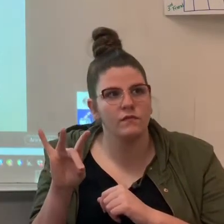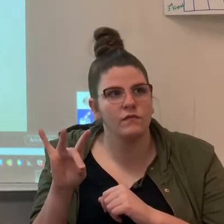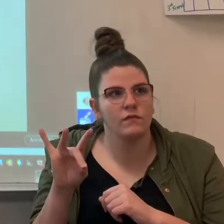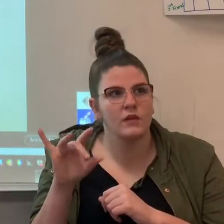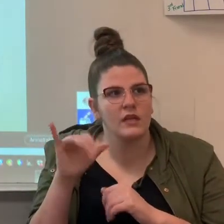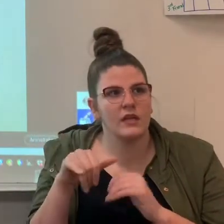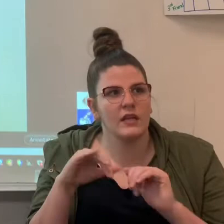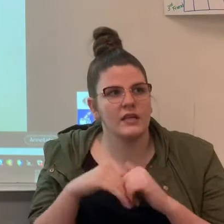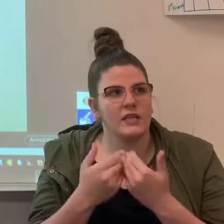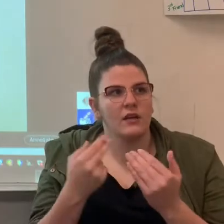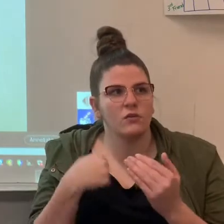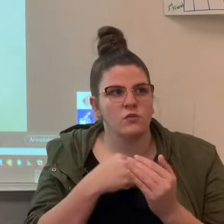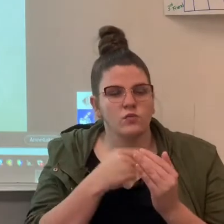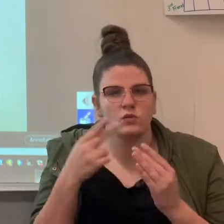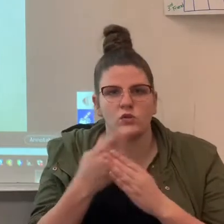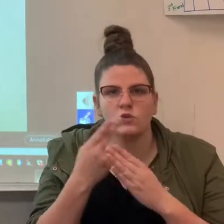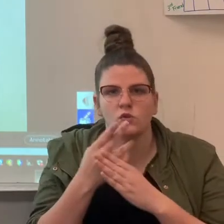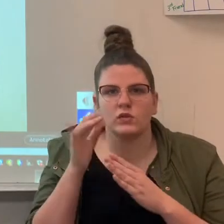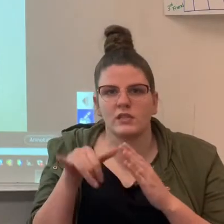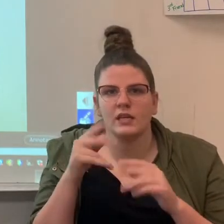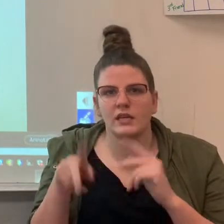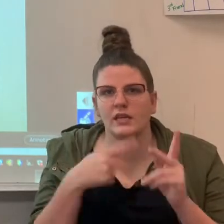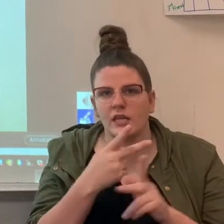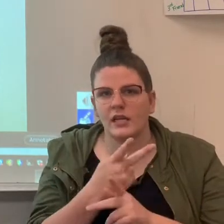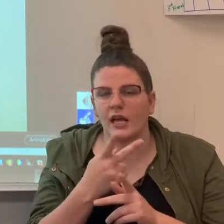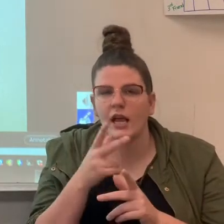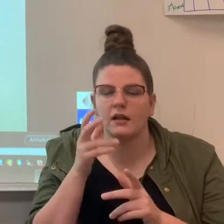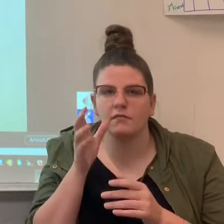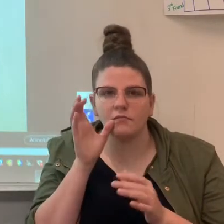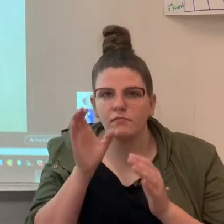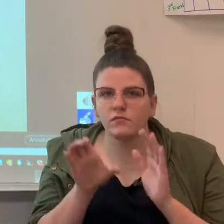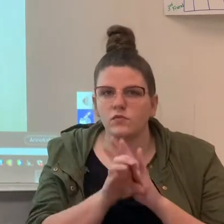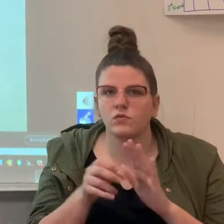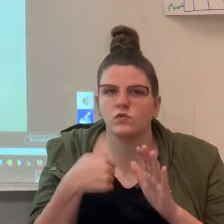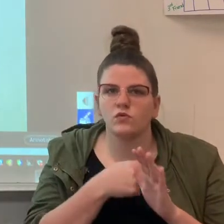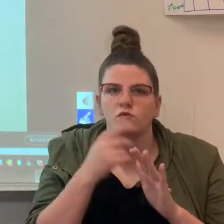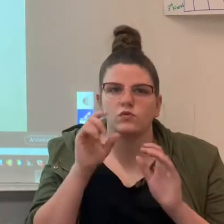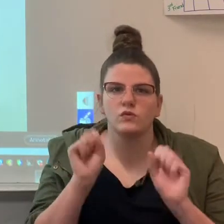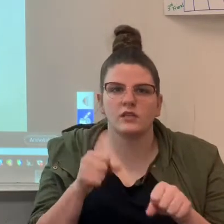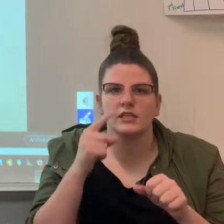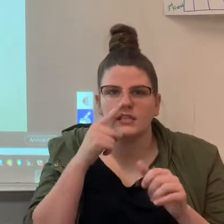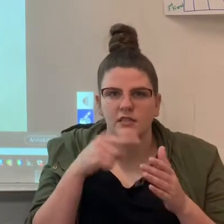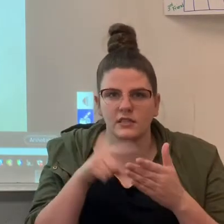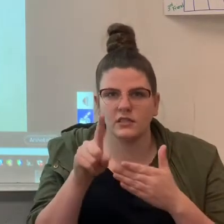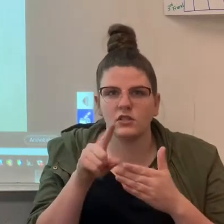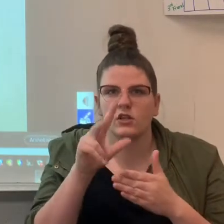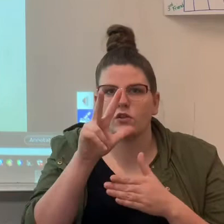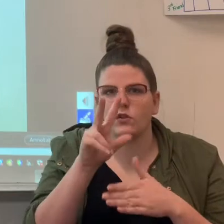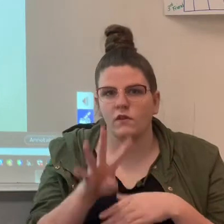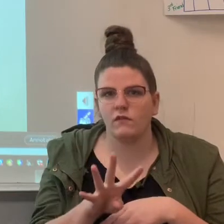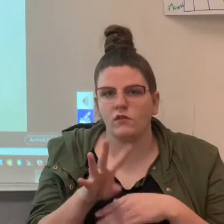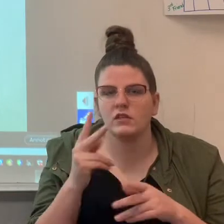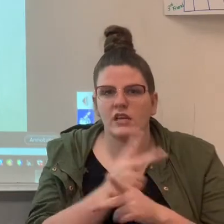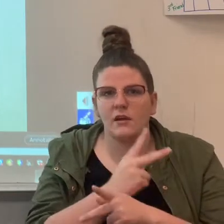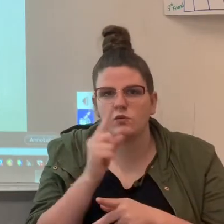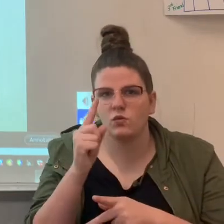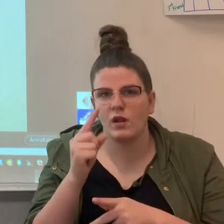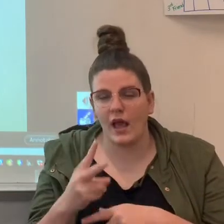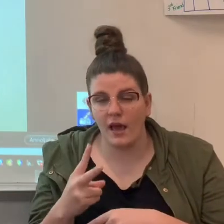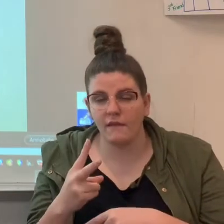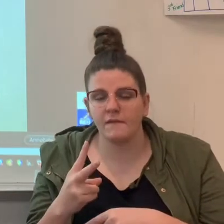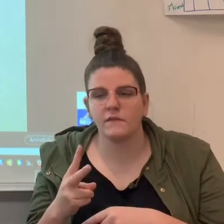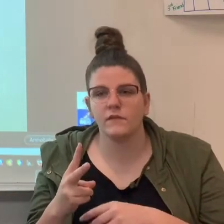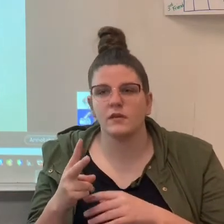That's how we use that kind of a model. Now we could check it, and we would have our 3/4 times 1/2, and we would end up